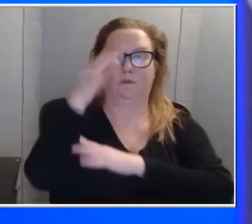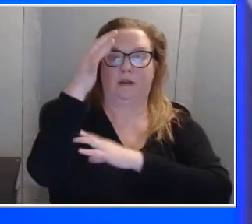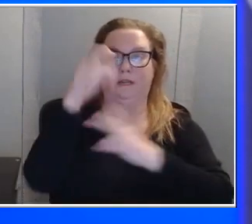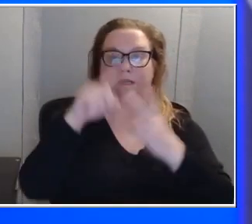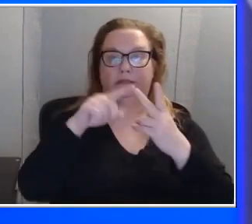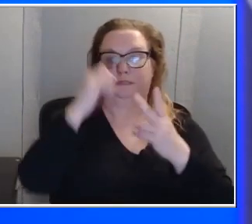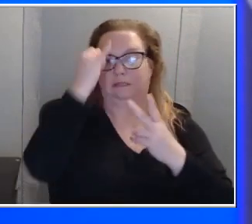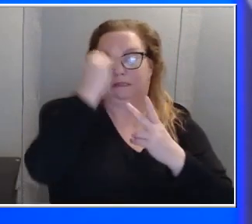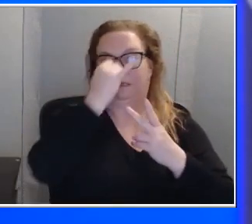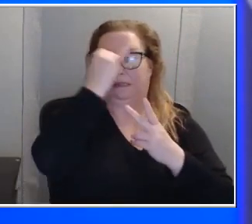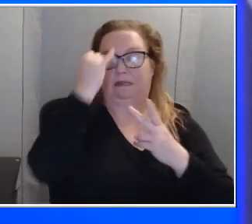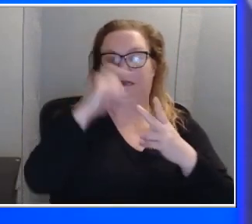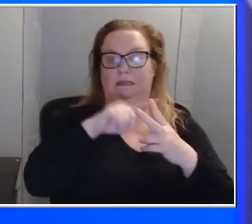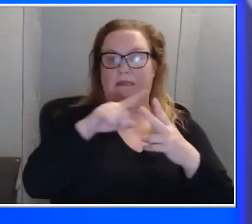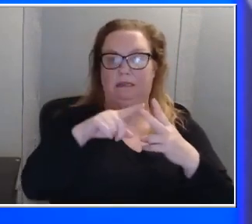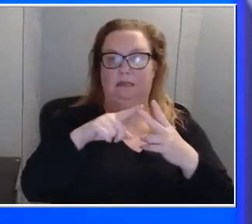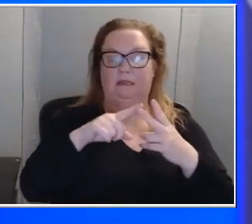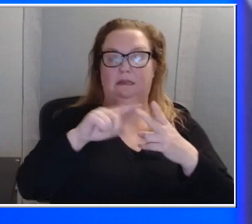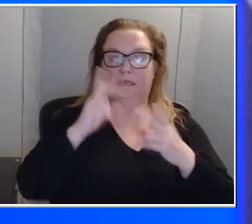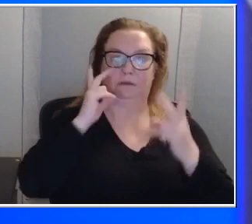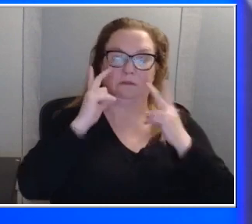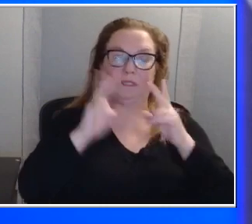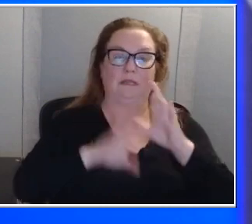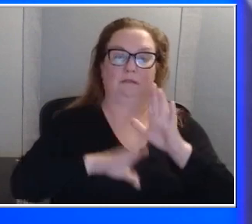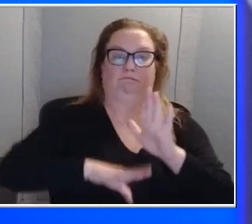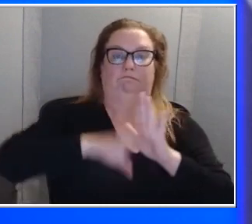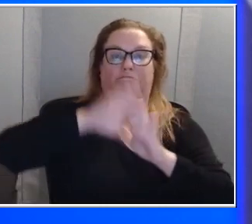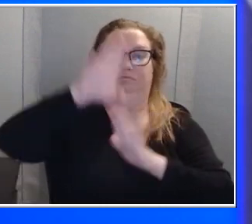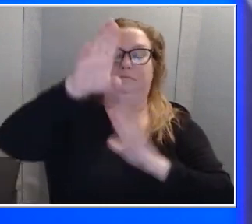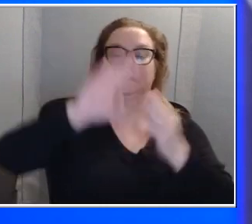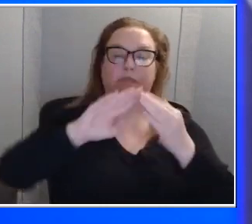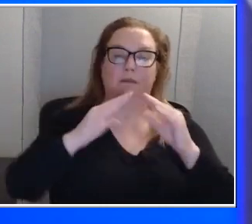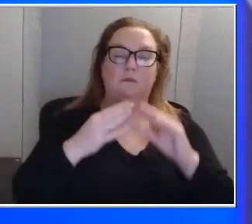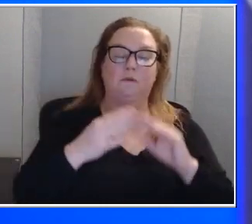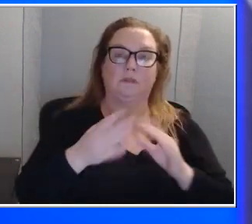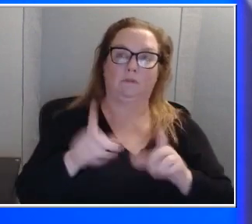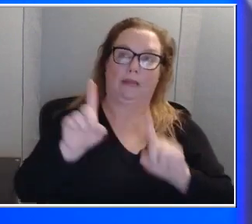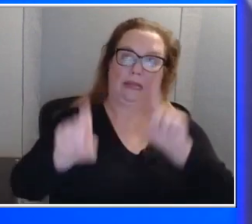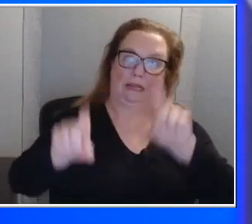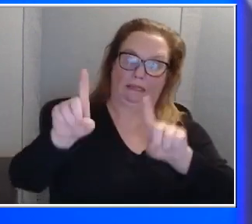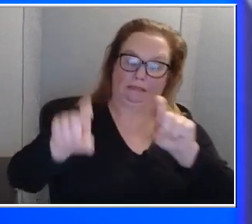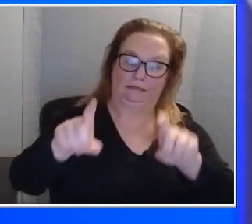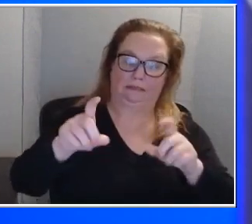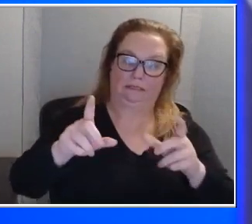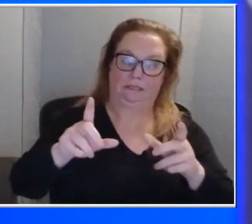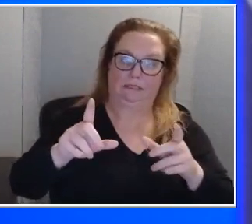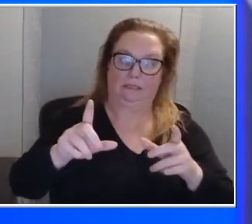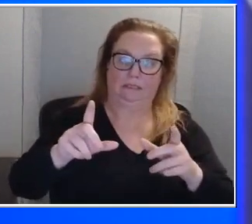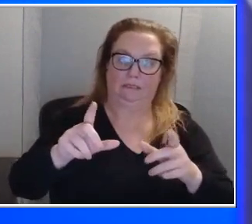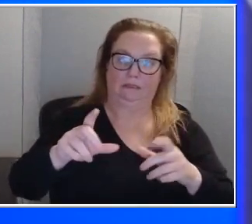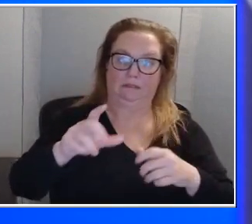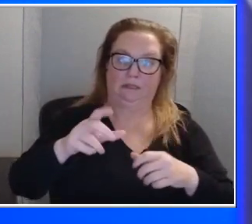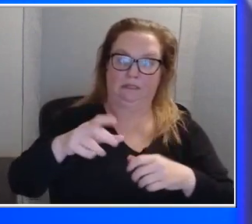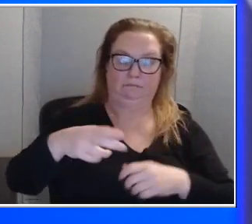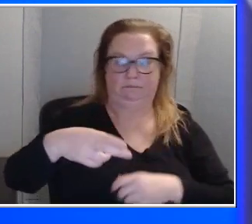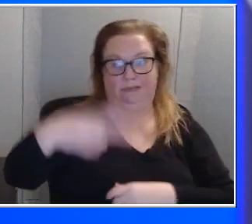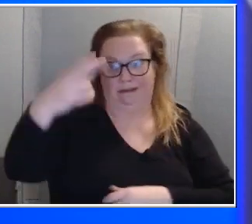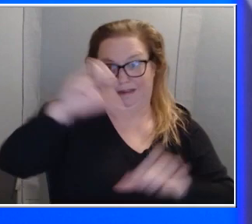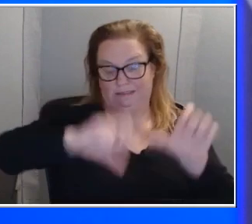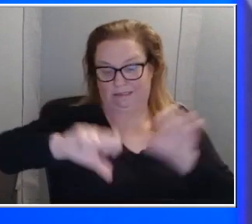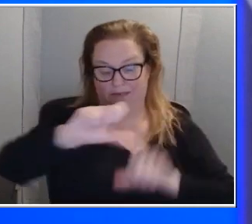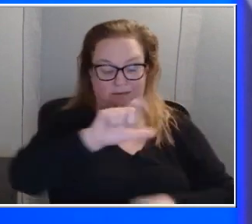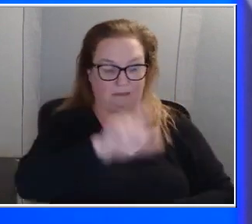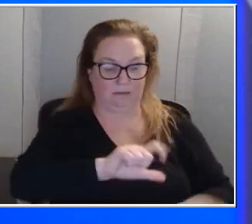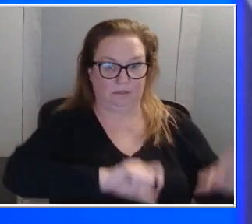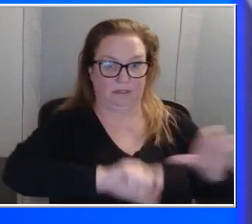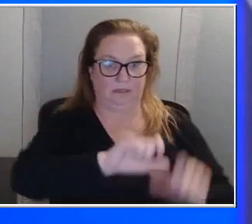that were seeing more of a surge of cases and we asked them, this is not high science, this would be low science, does